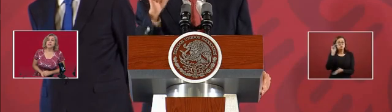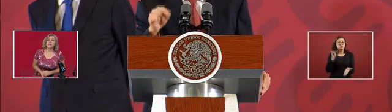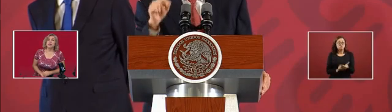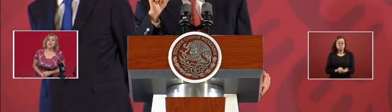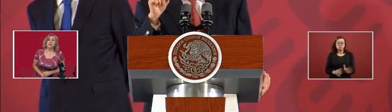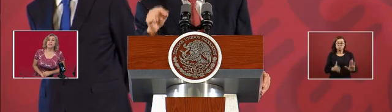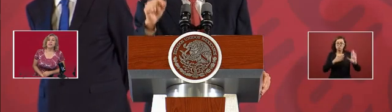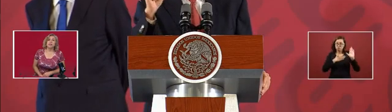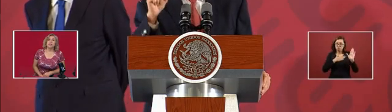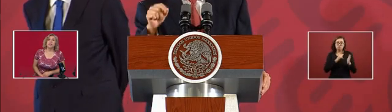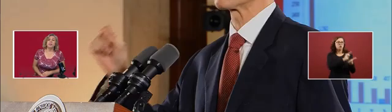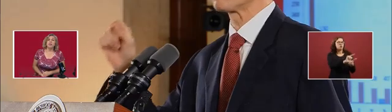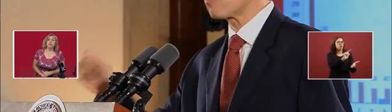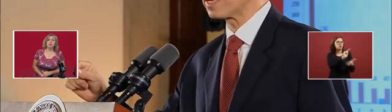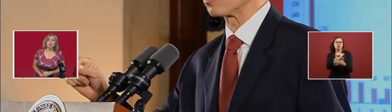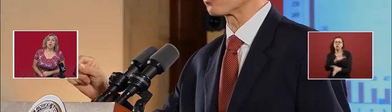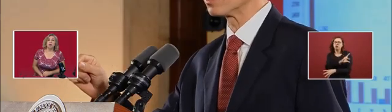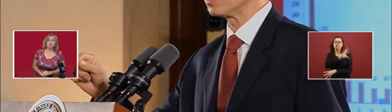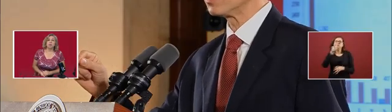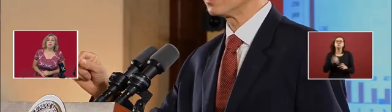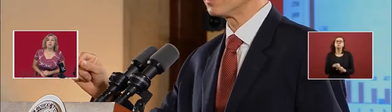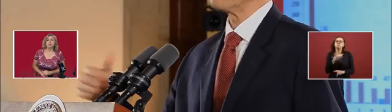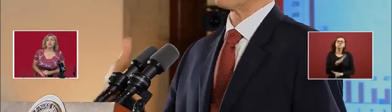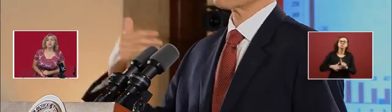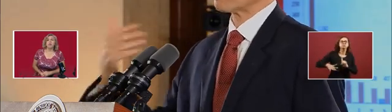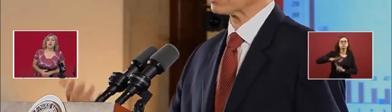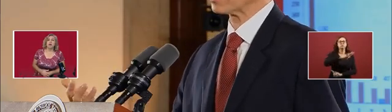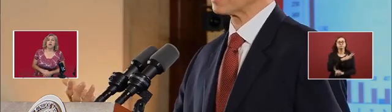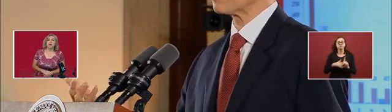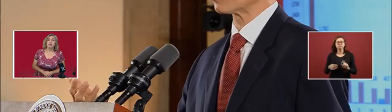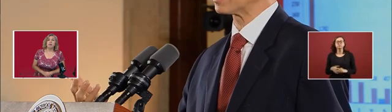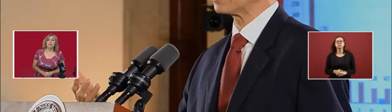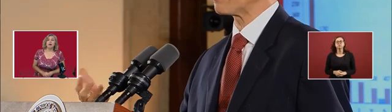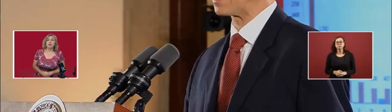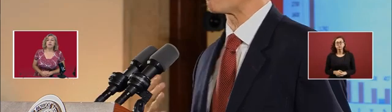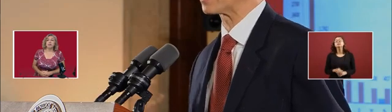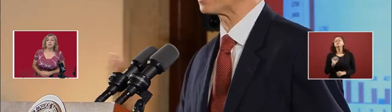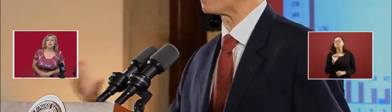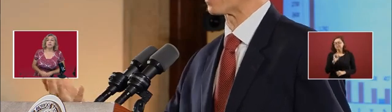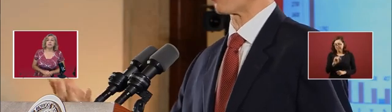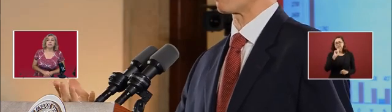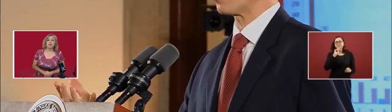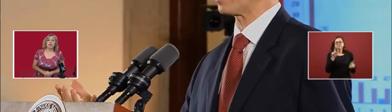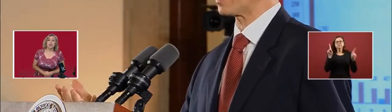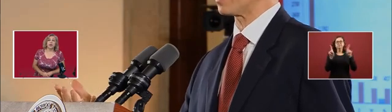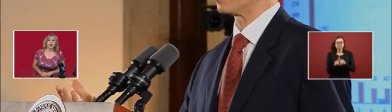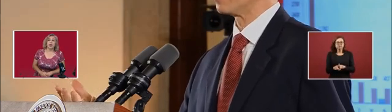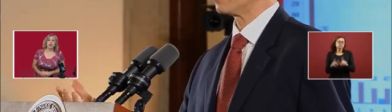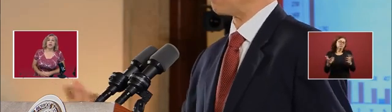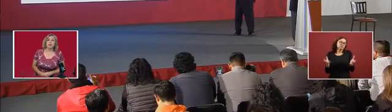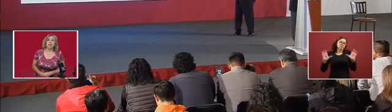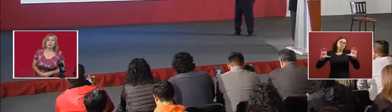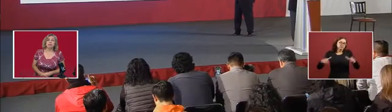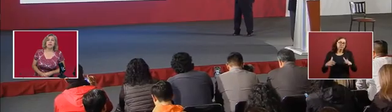to let them know that they need to keep it dry. And even in